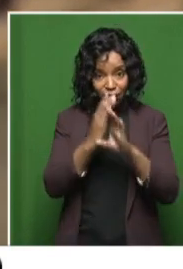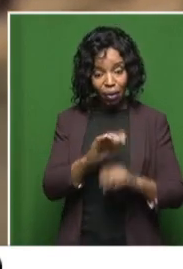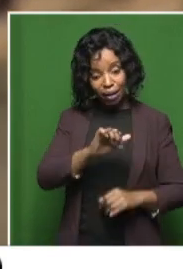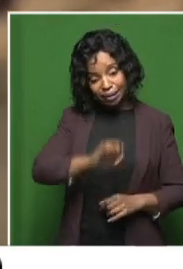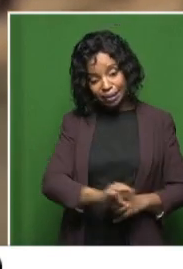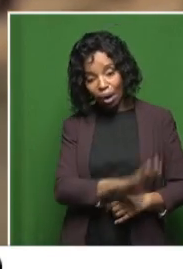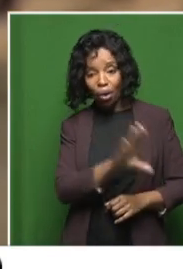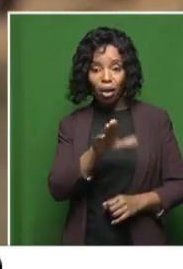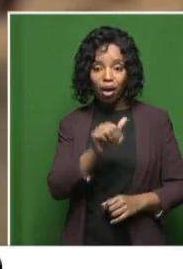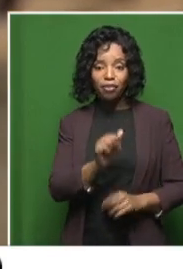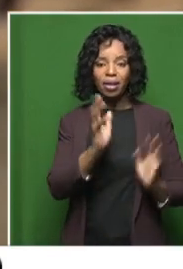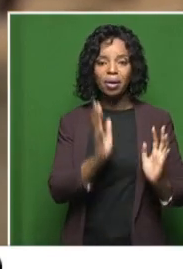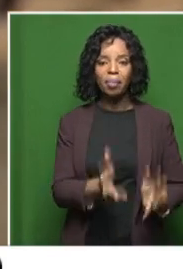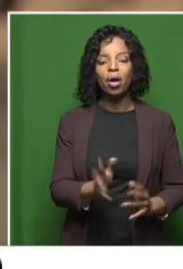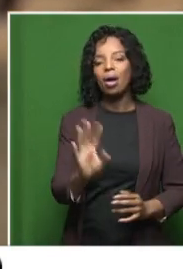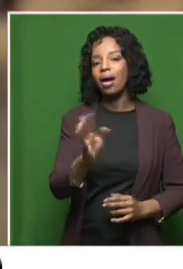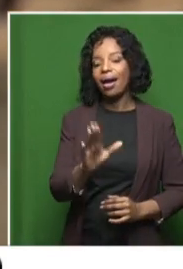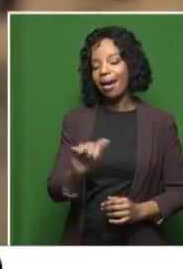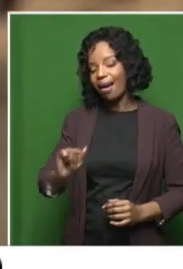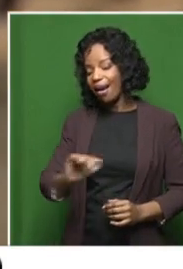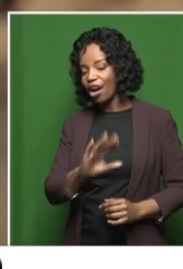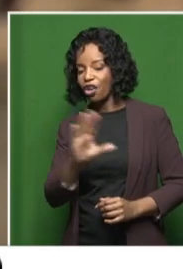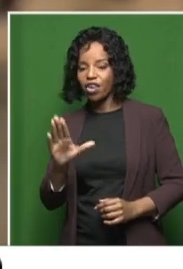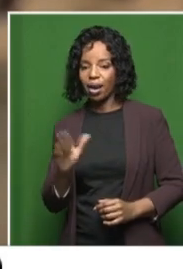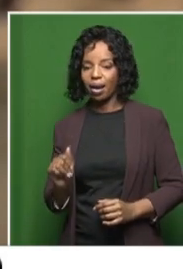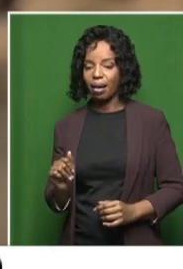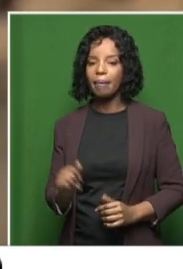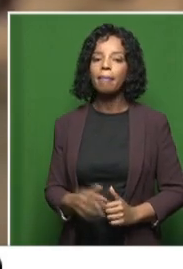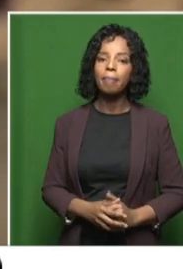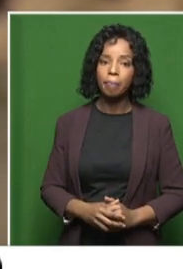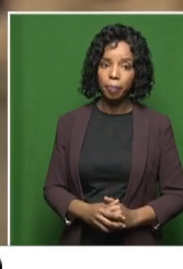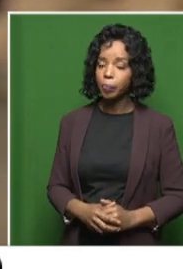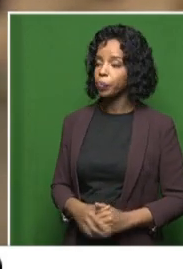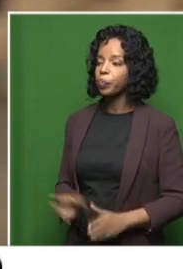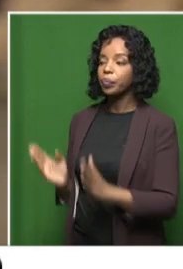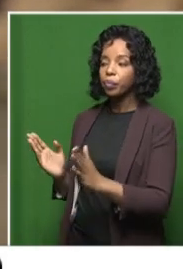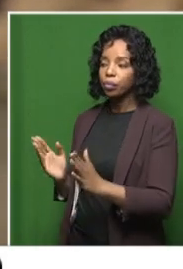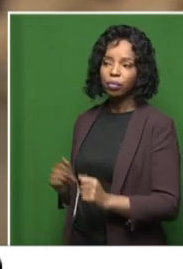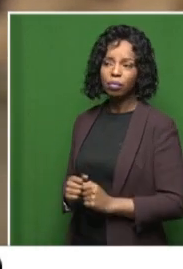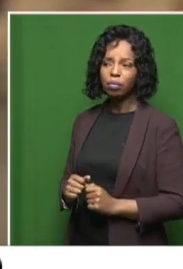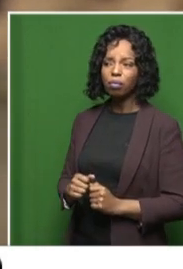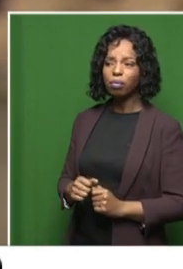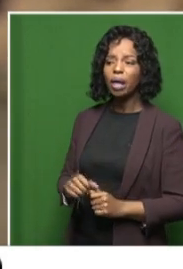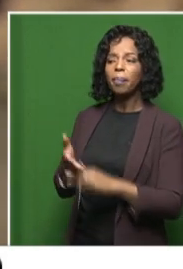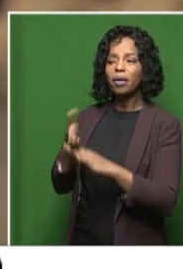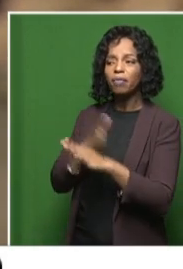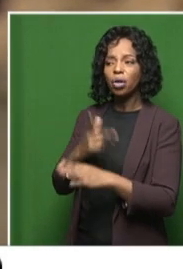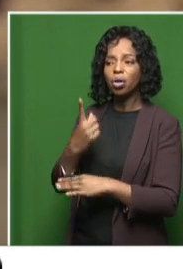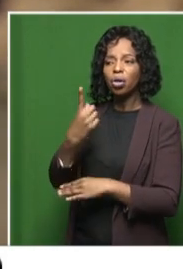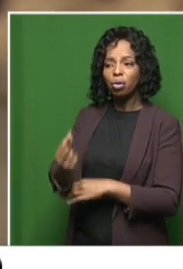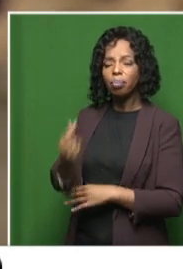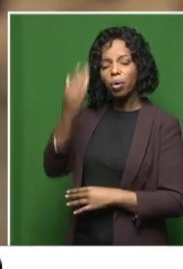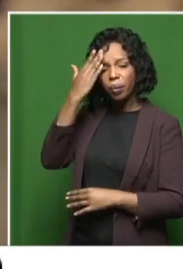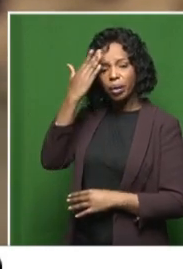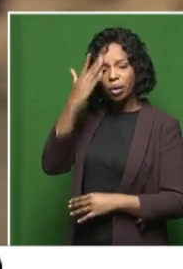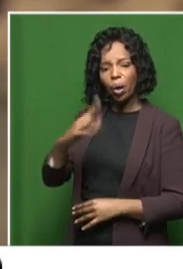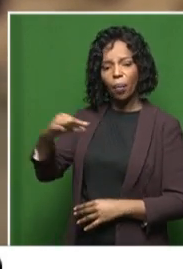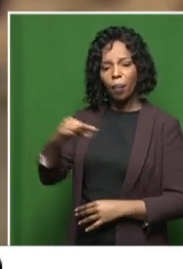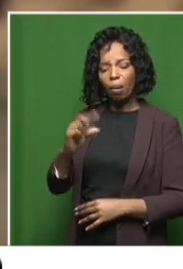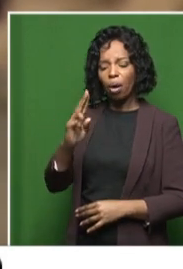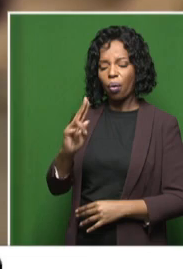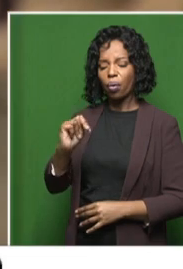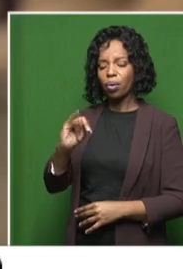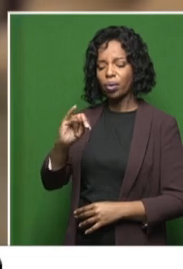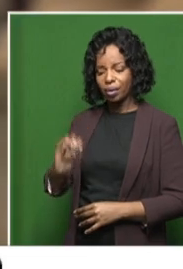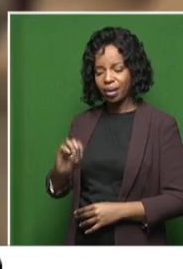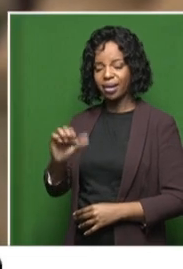continental issue. And just before I let you go, Minister, we do know Guinea-Bissau, when you talk about drug trafficking, it's a big challenge, you